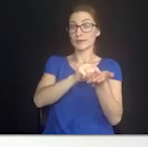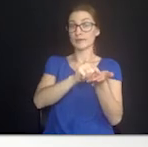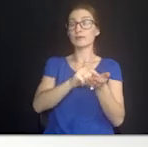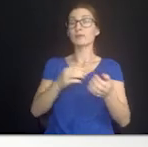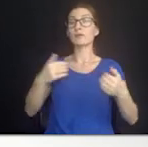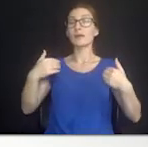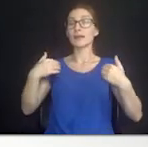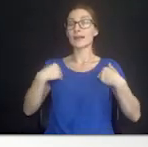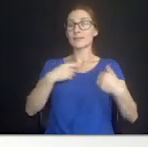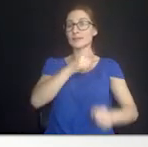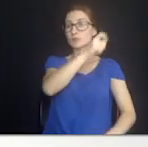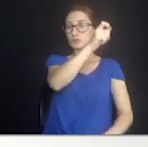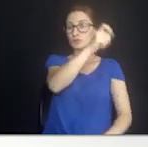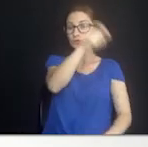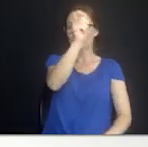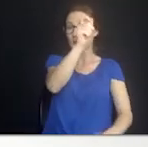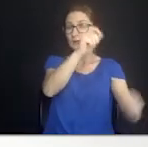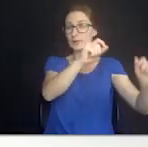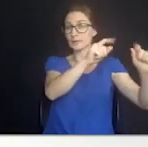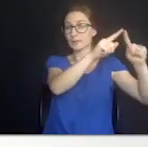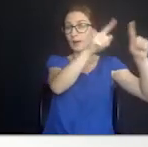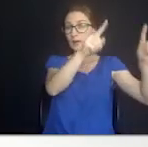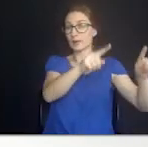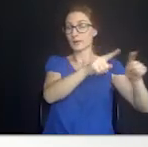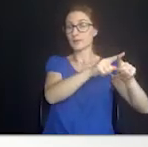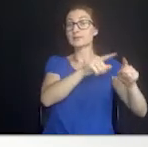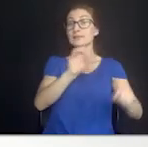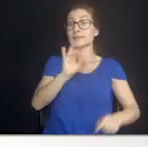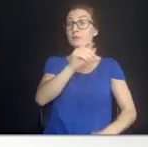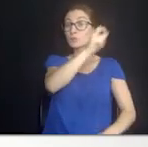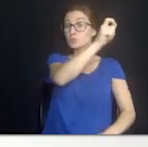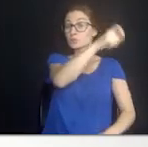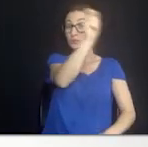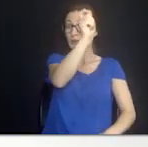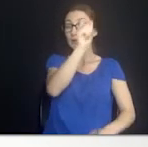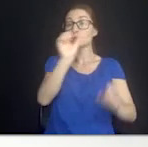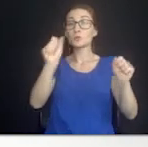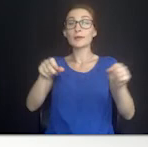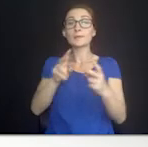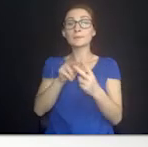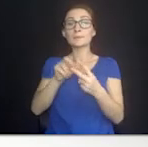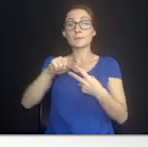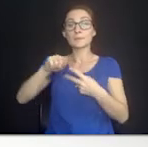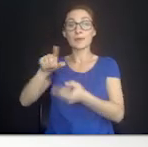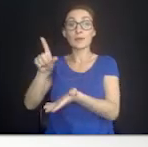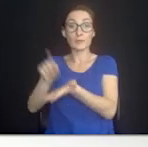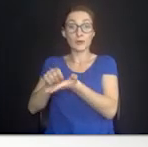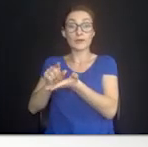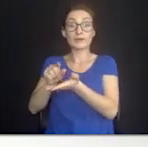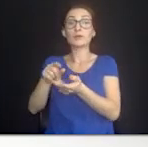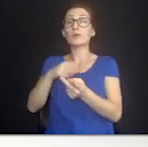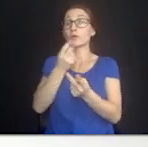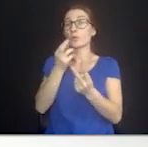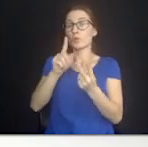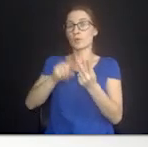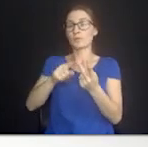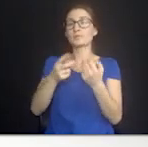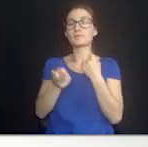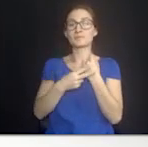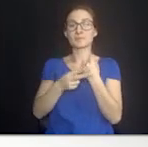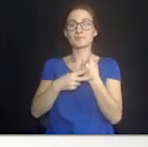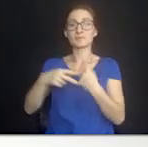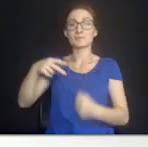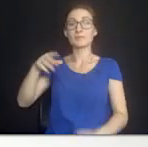There's a checkbox next to each of the resources listed. So if you check them off, you can either print it to a printer or you could print it